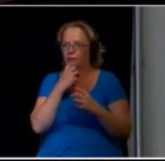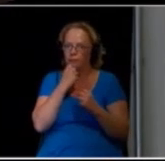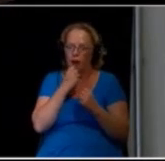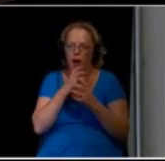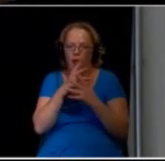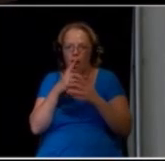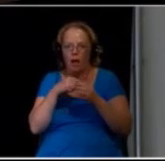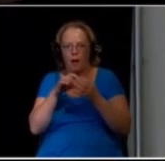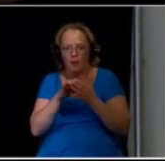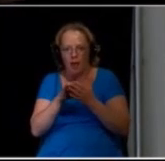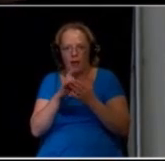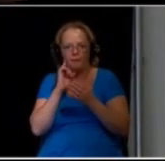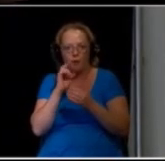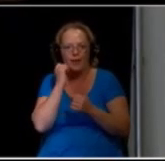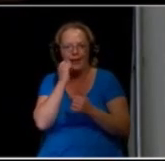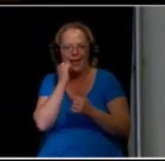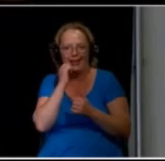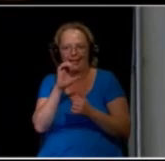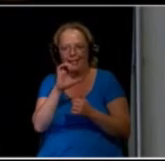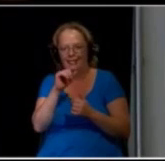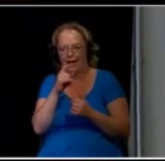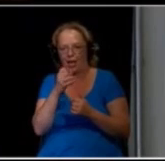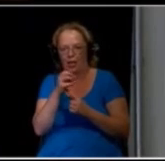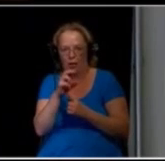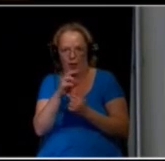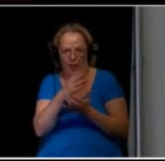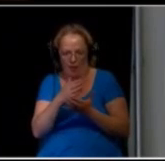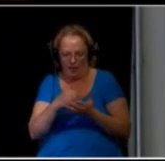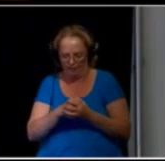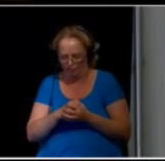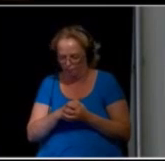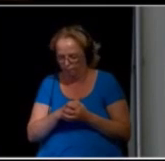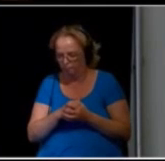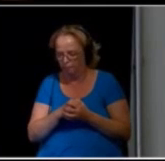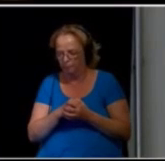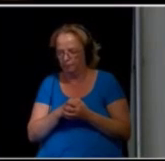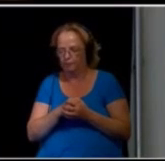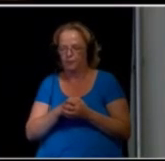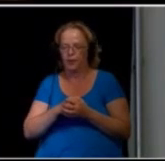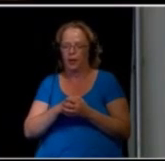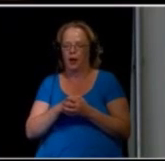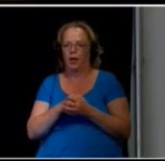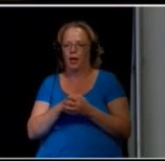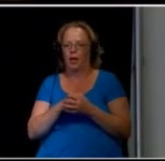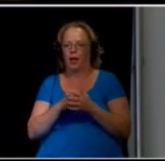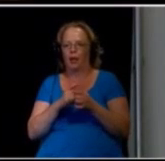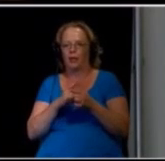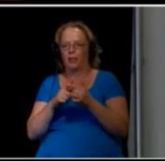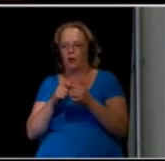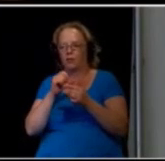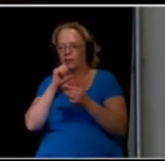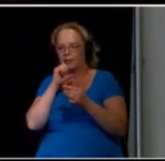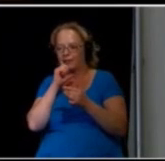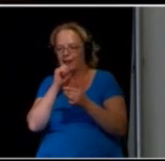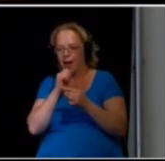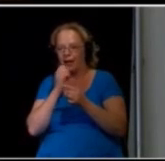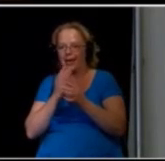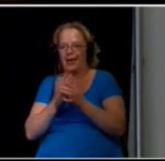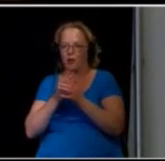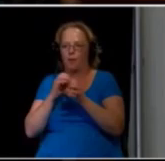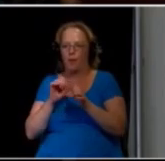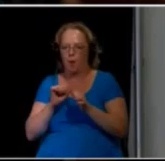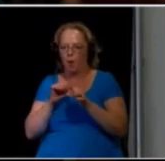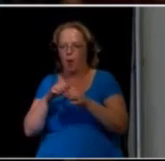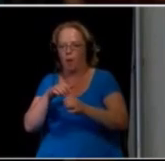order to do the daily cycler thing. Then separately, there's the uninterruptible power supply application,